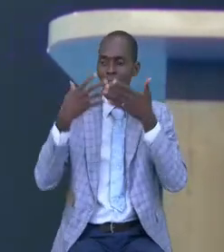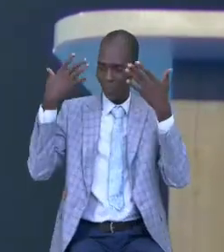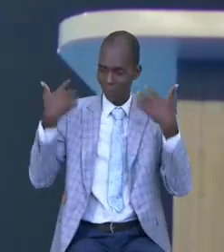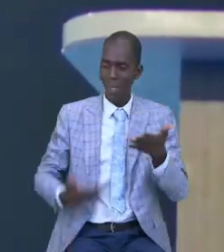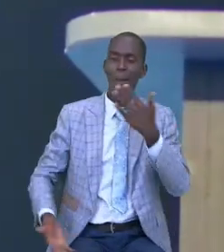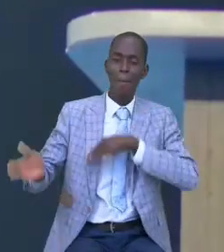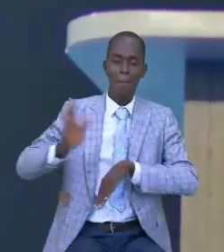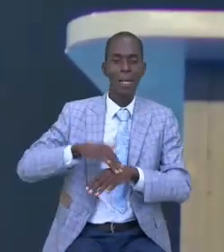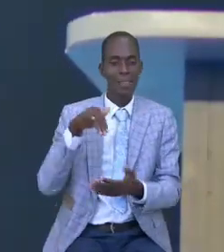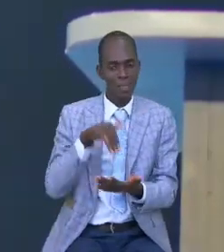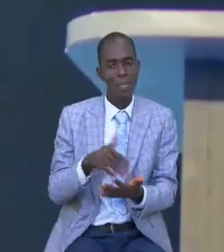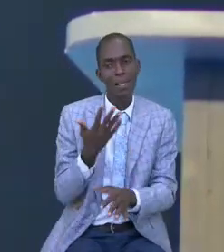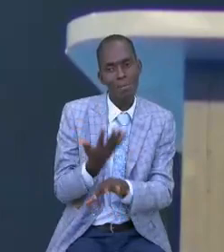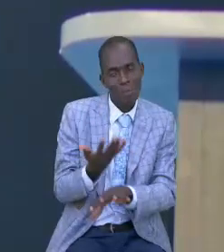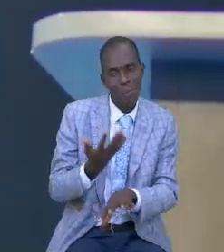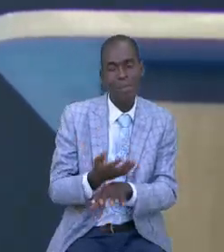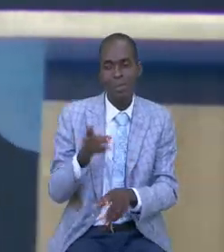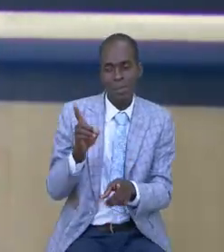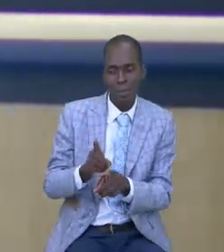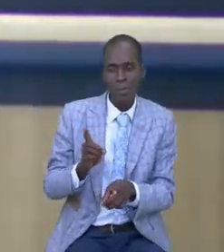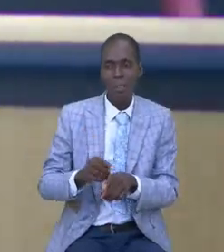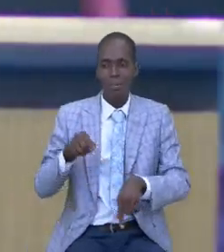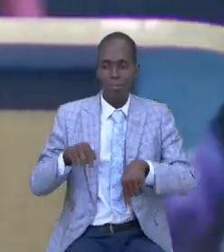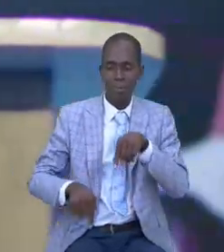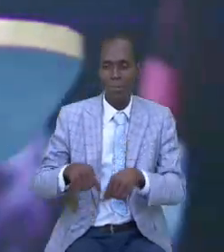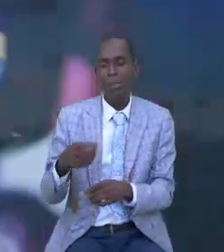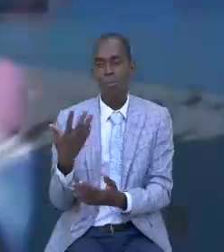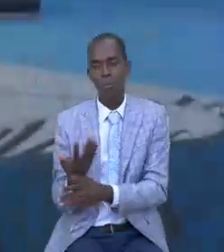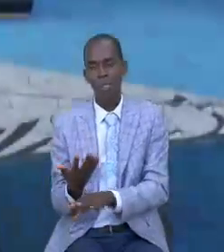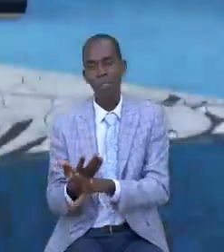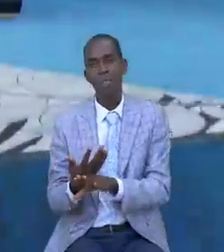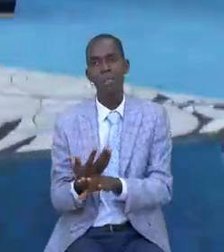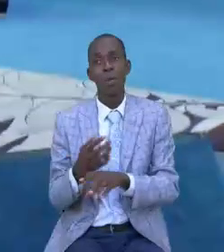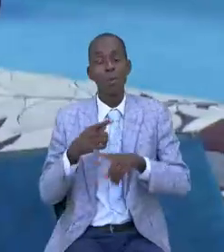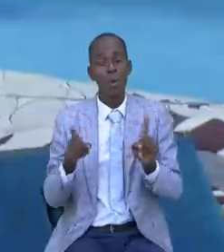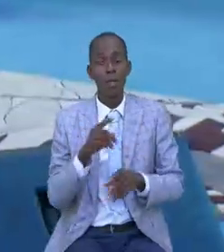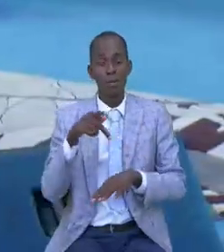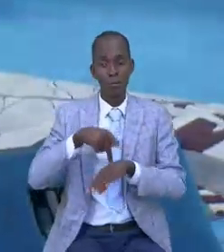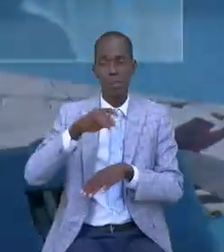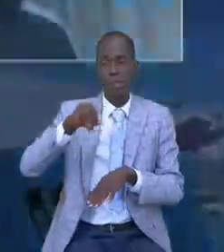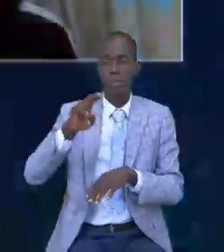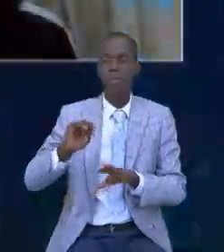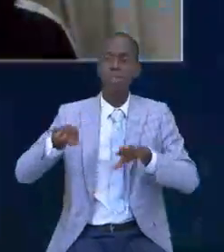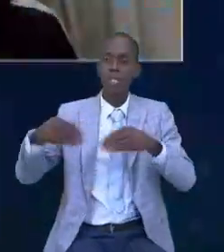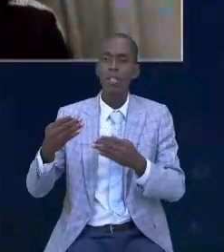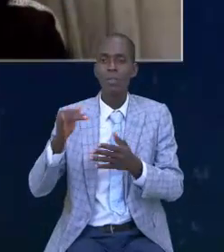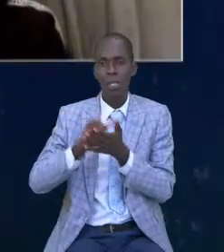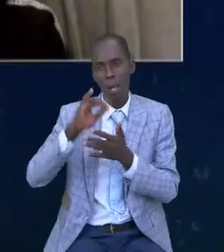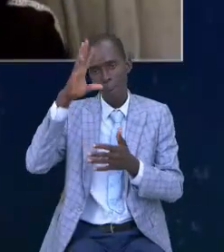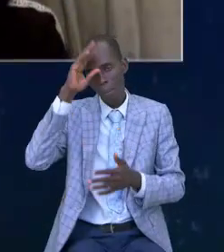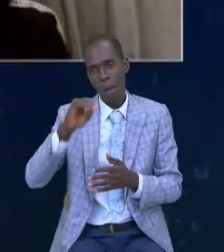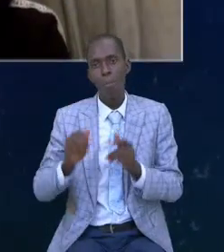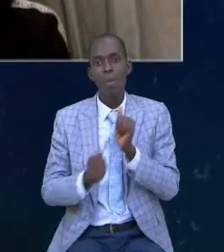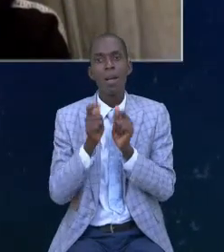hopeless and helpless and impotent. But he gave him greater than he was asking for. And the Lord will give